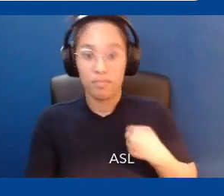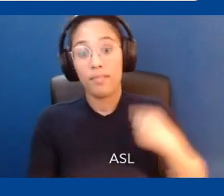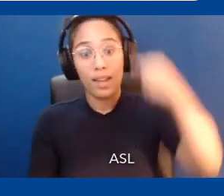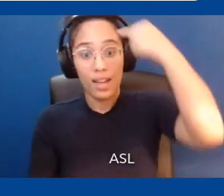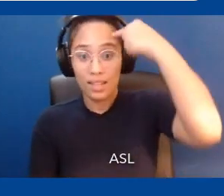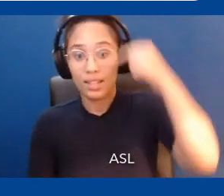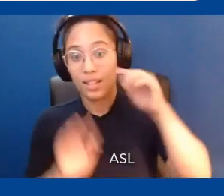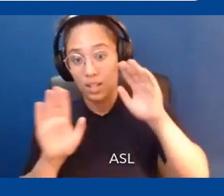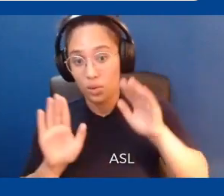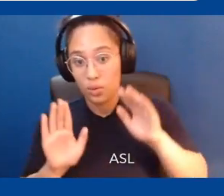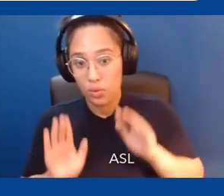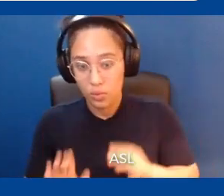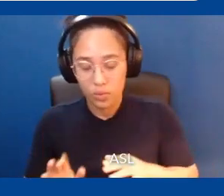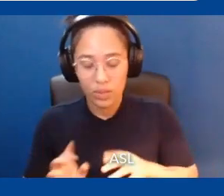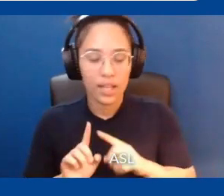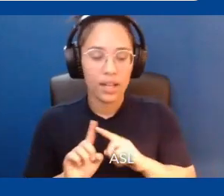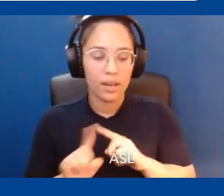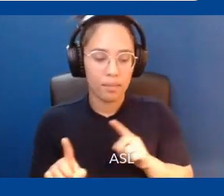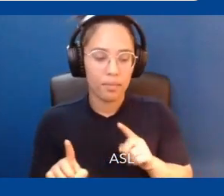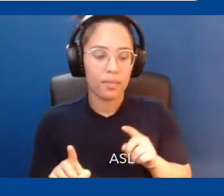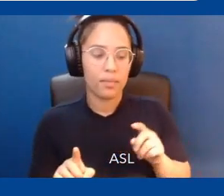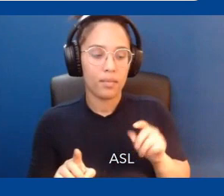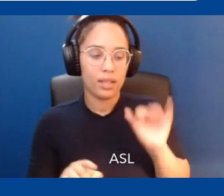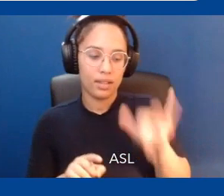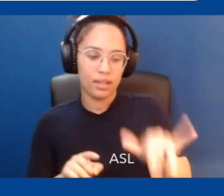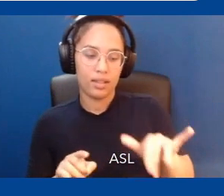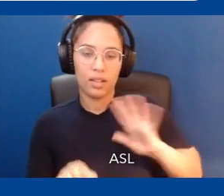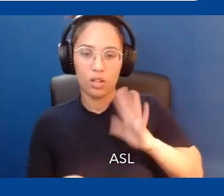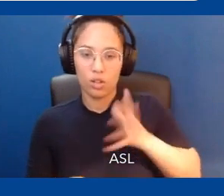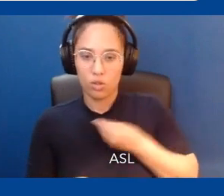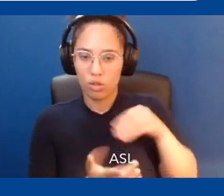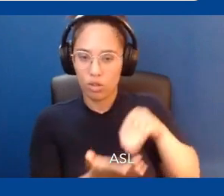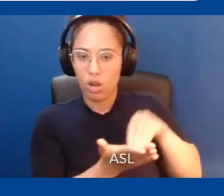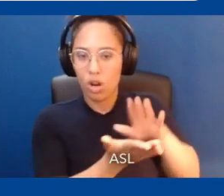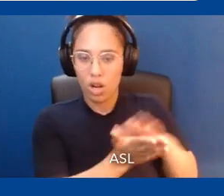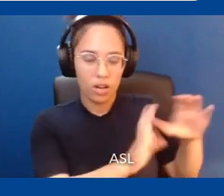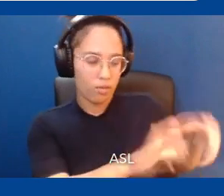they have these conversations with different facilitators